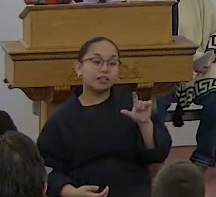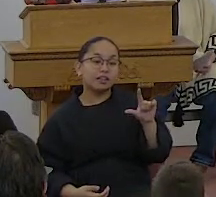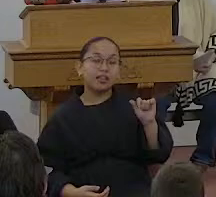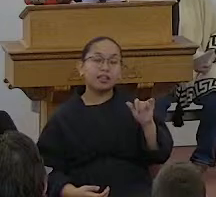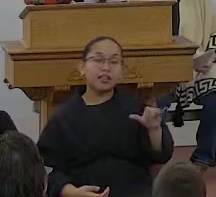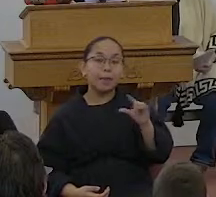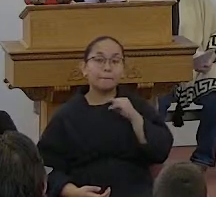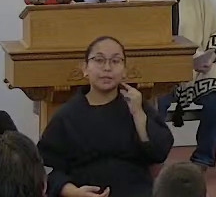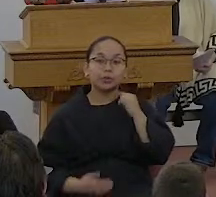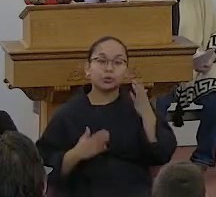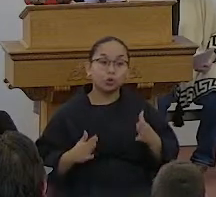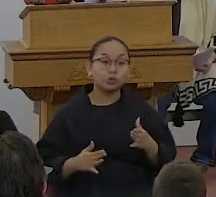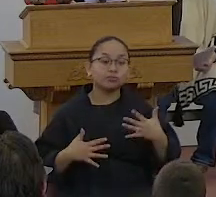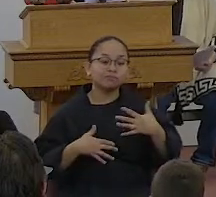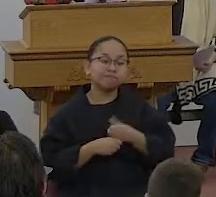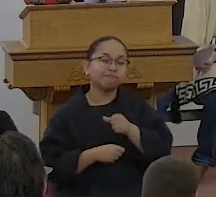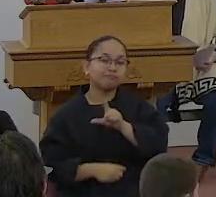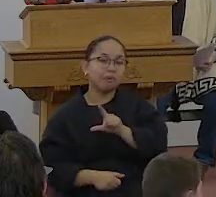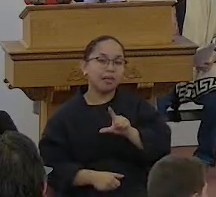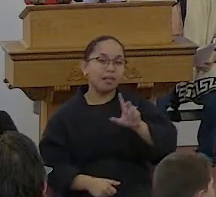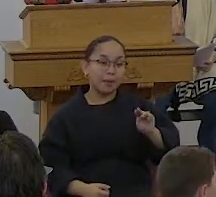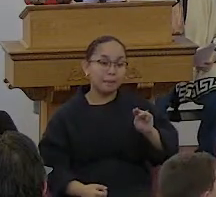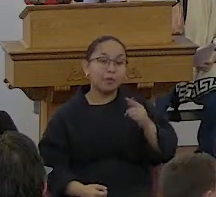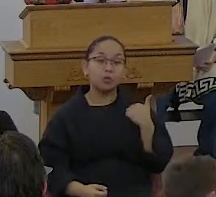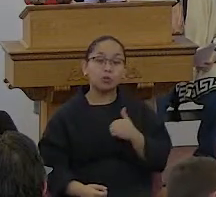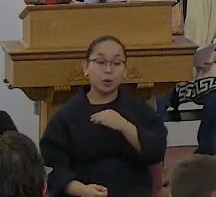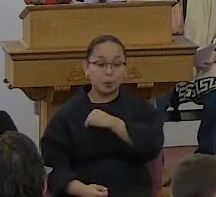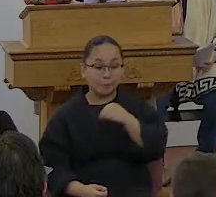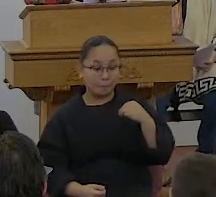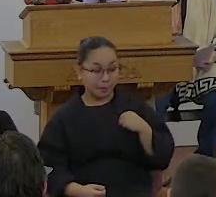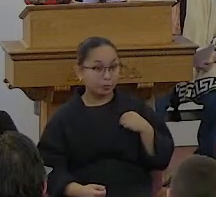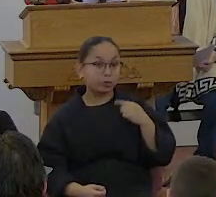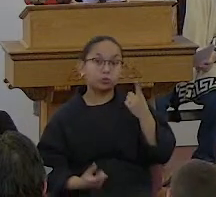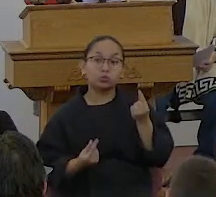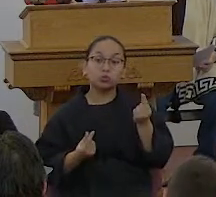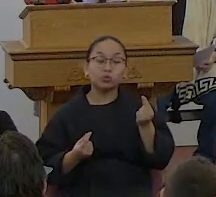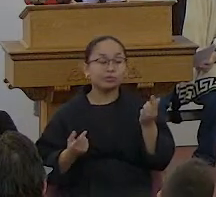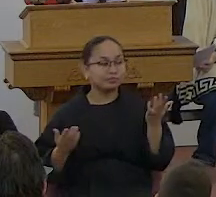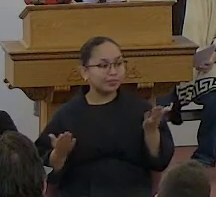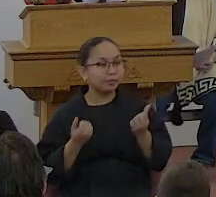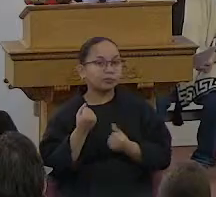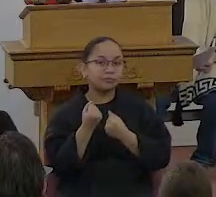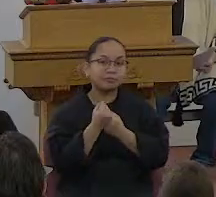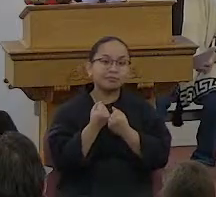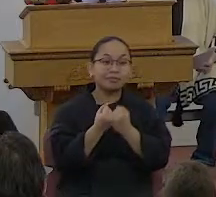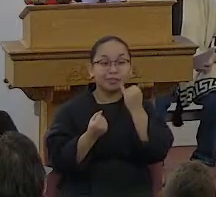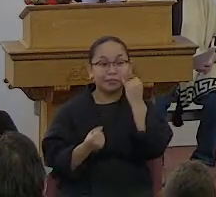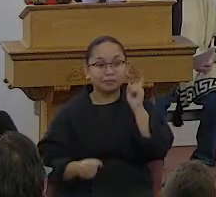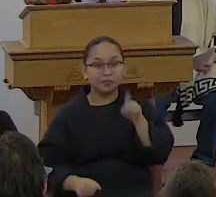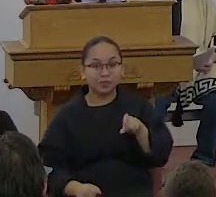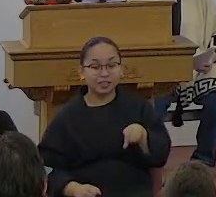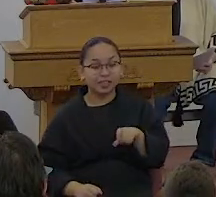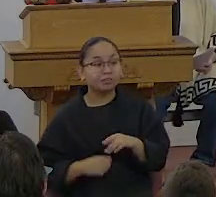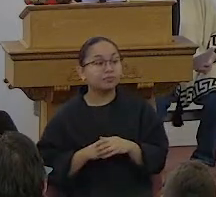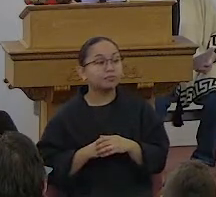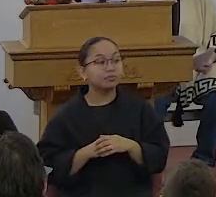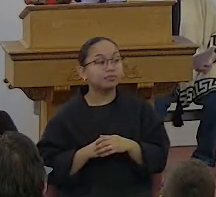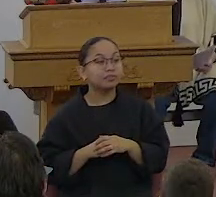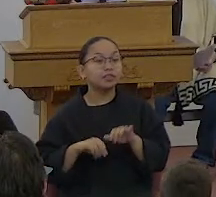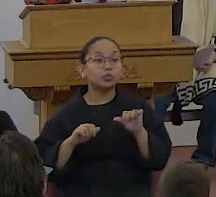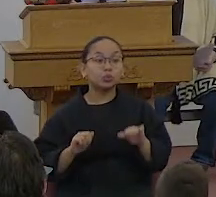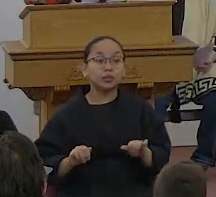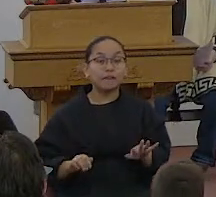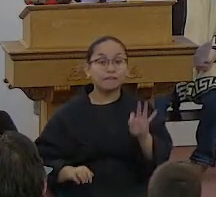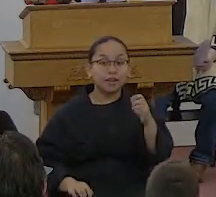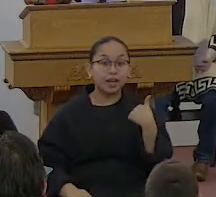Lifelines lay ministers are members of UUCS who are here to help people in times of need. We can be identified by